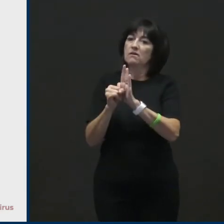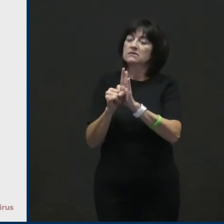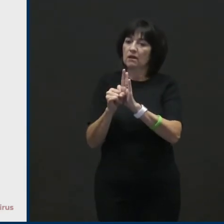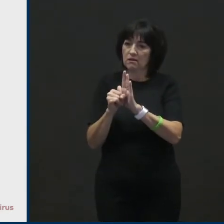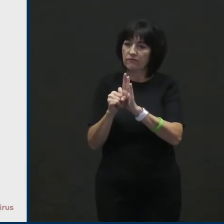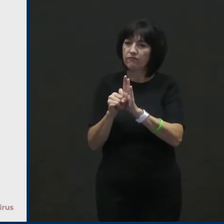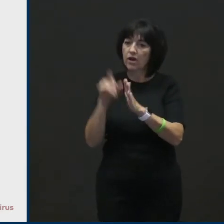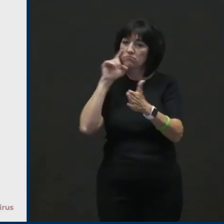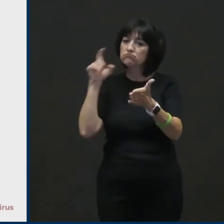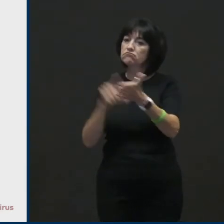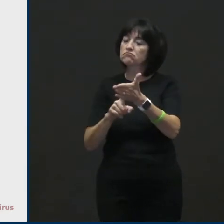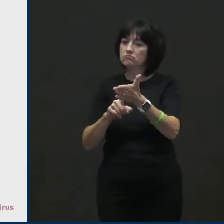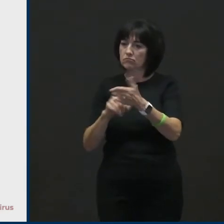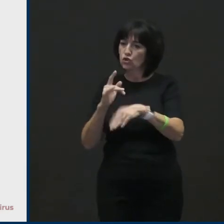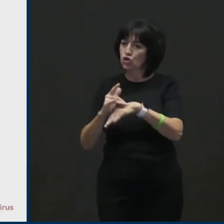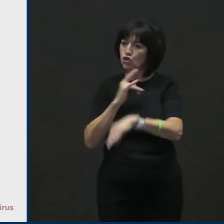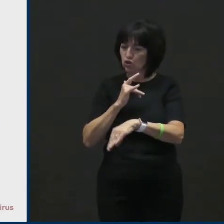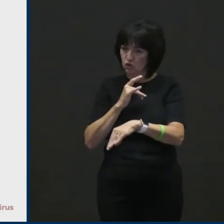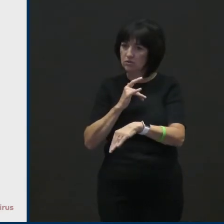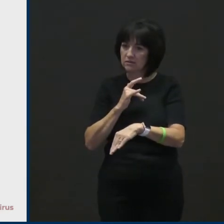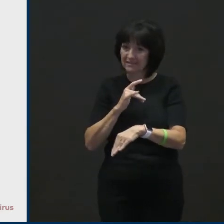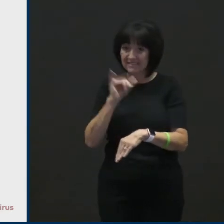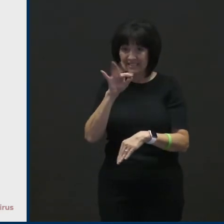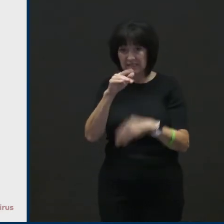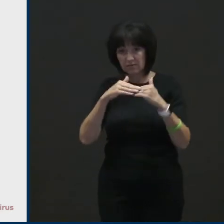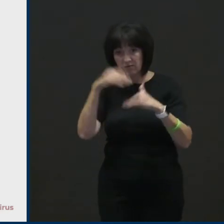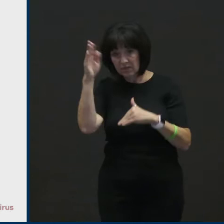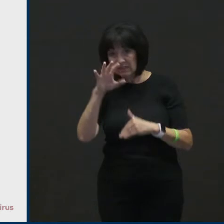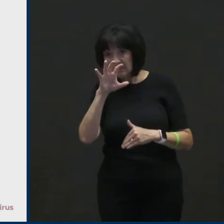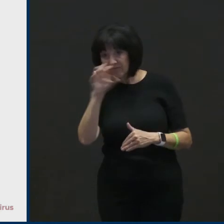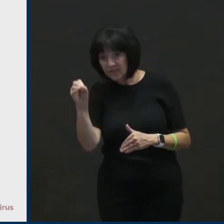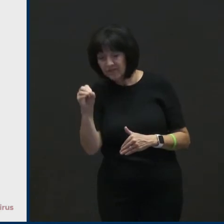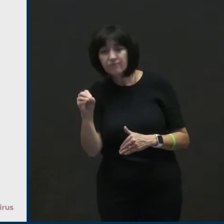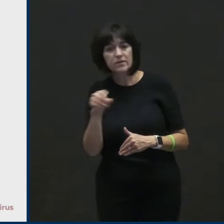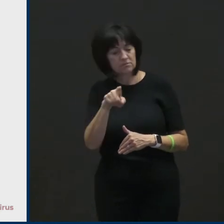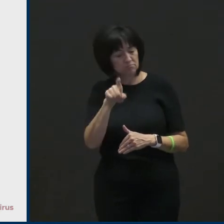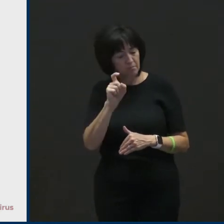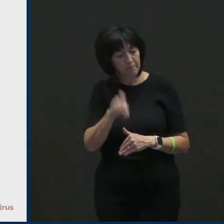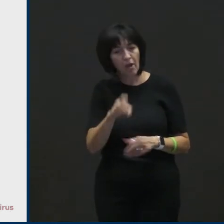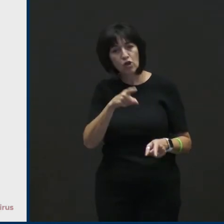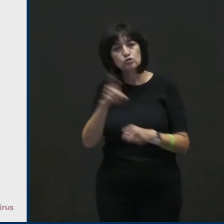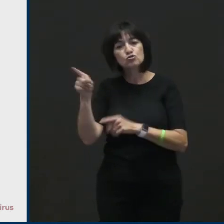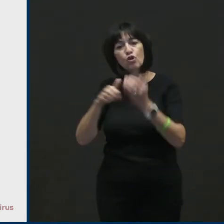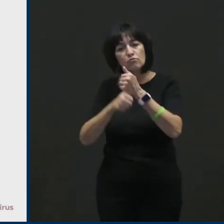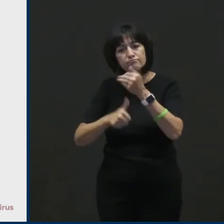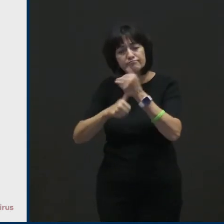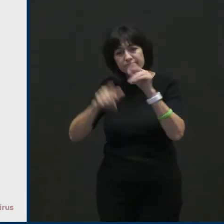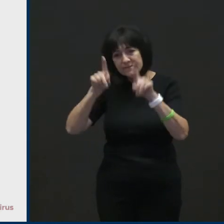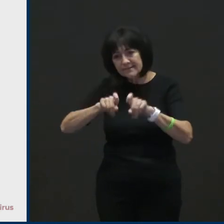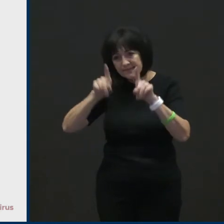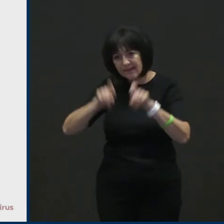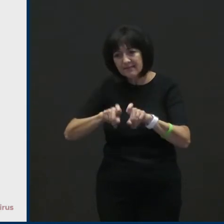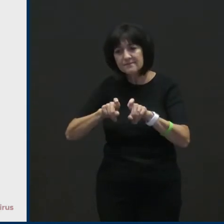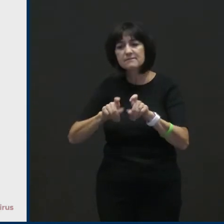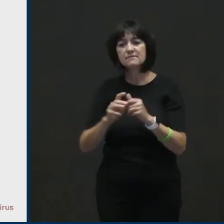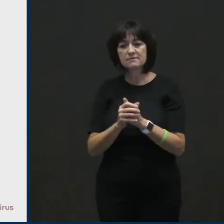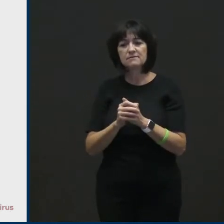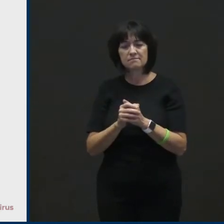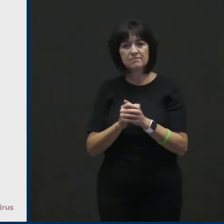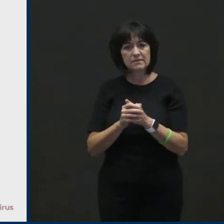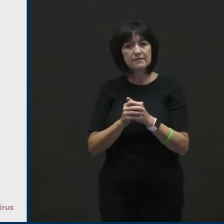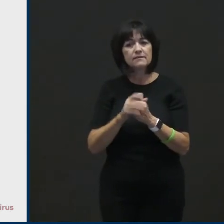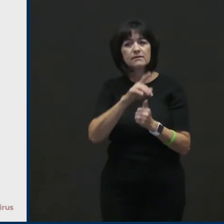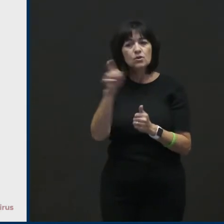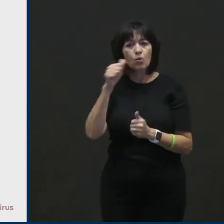your colorectal screening, different guidelines for breast cancer and those who might be susceptible